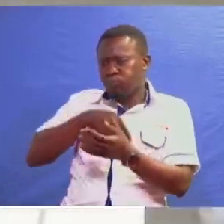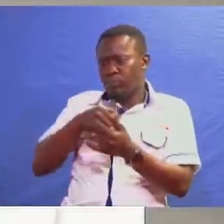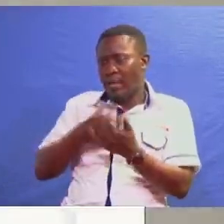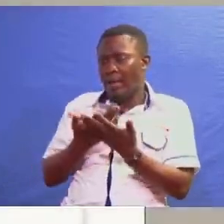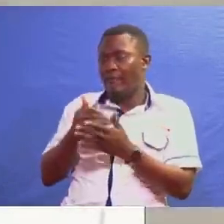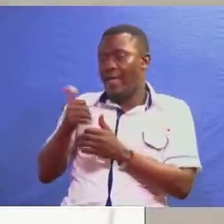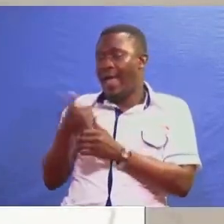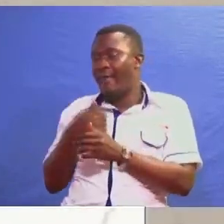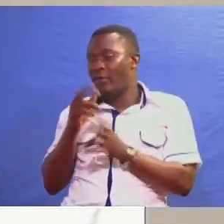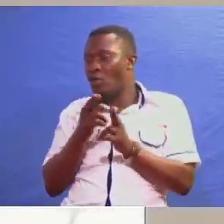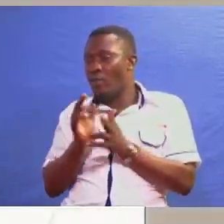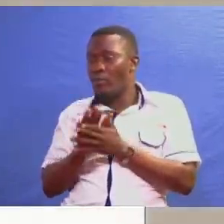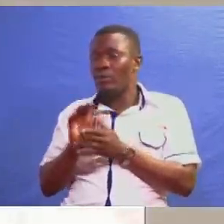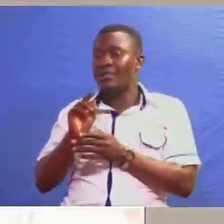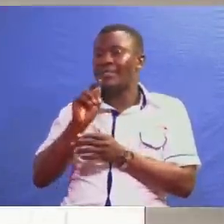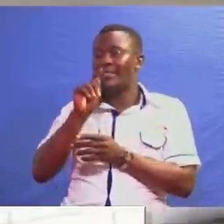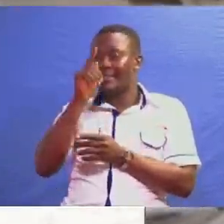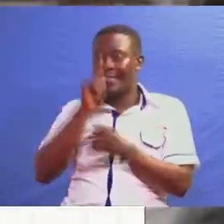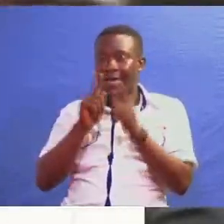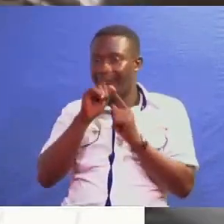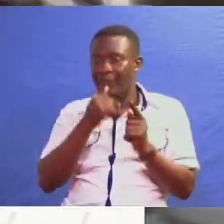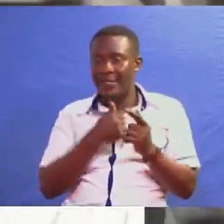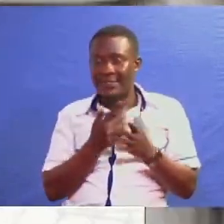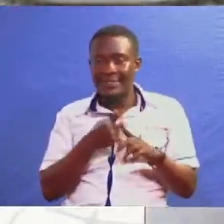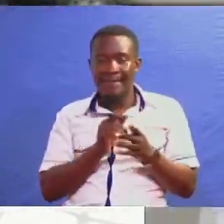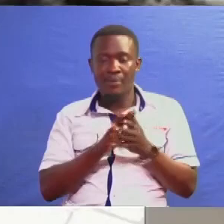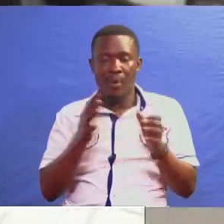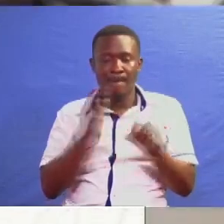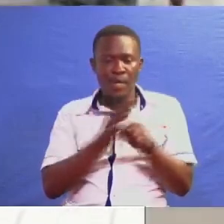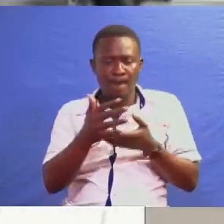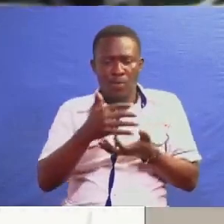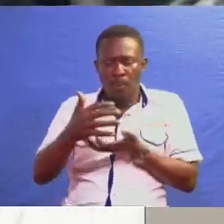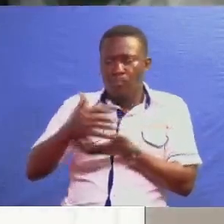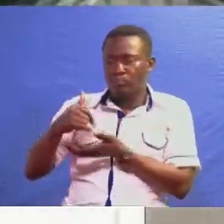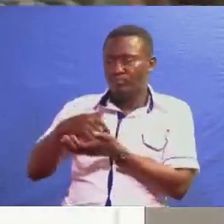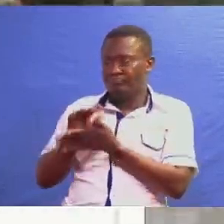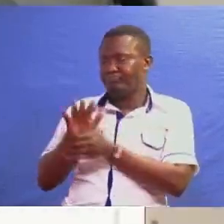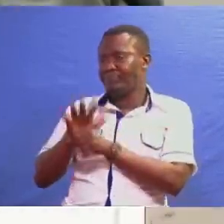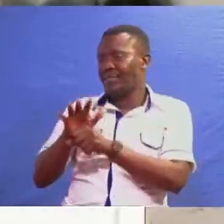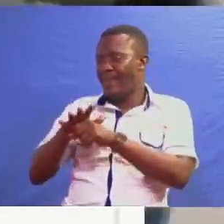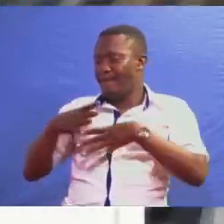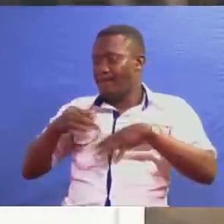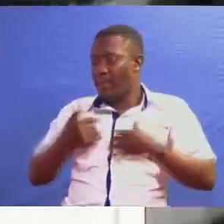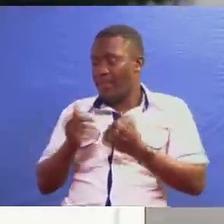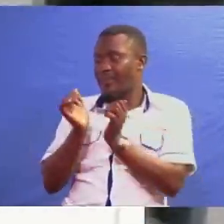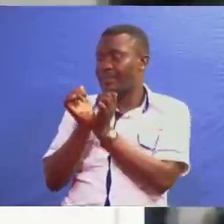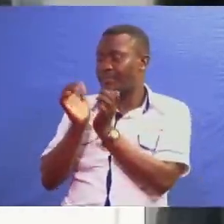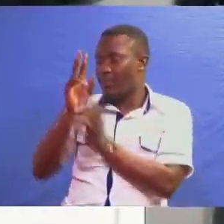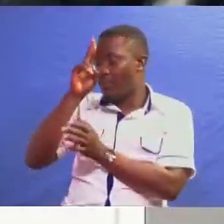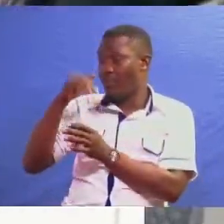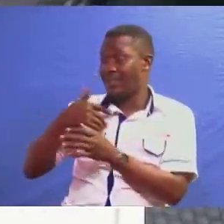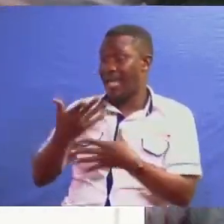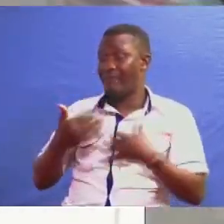alongside the usual tear gas, to manage the crowds as they formed. Dozens of civilians were arrested by police officers in plain